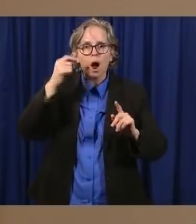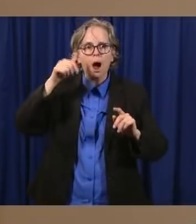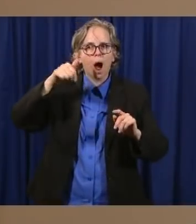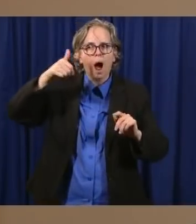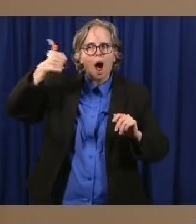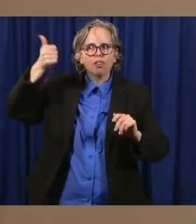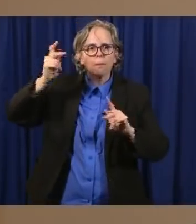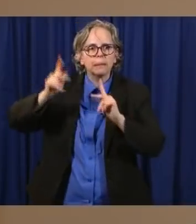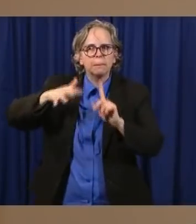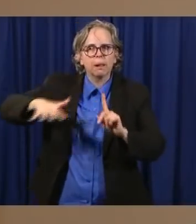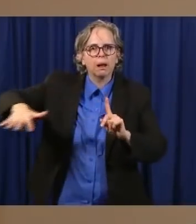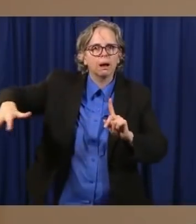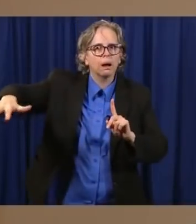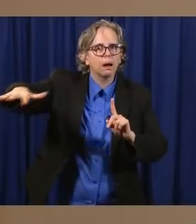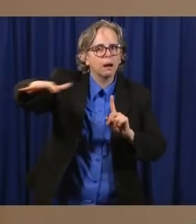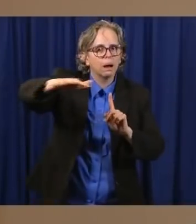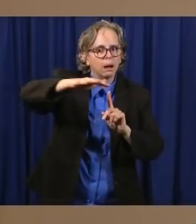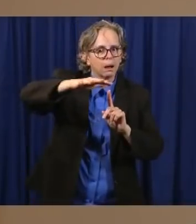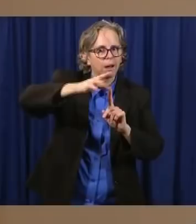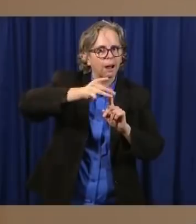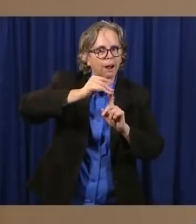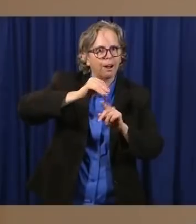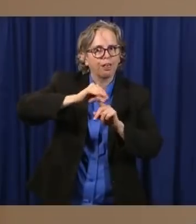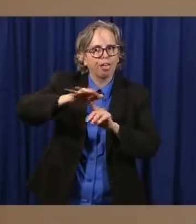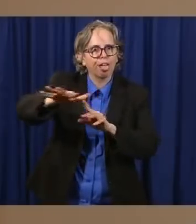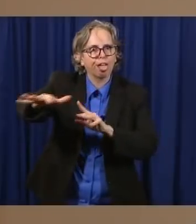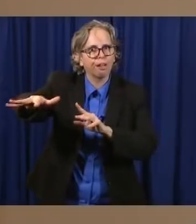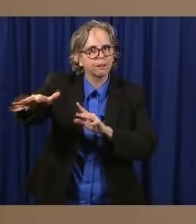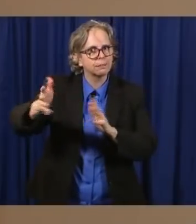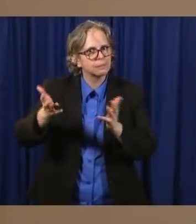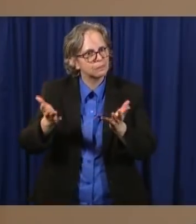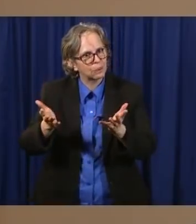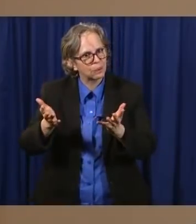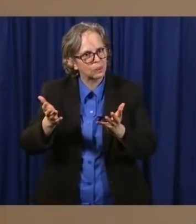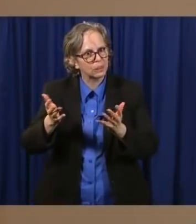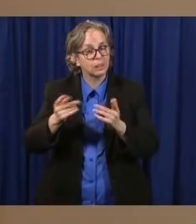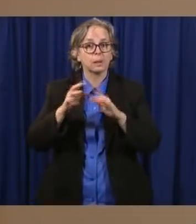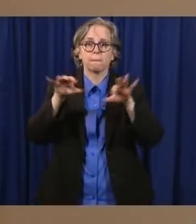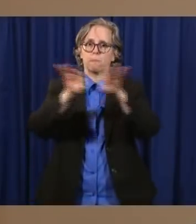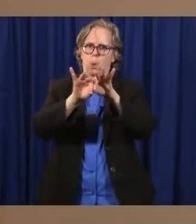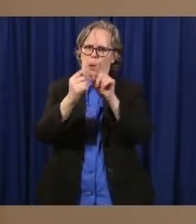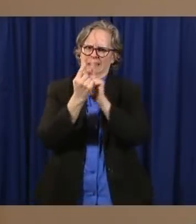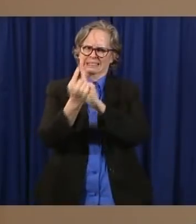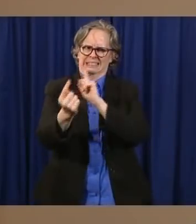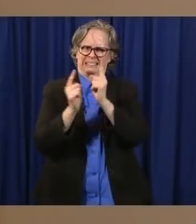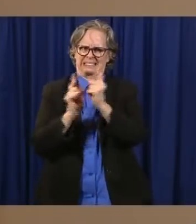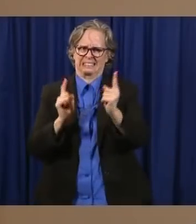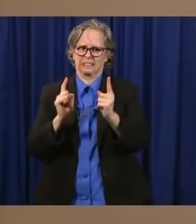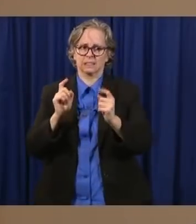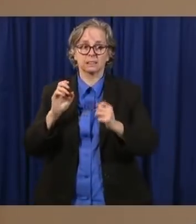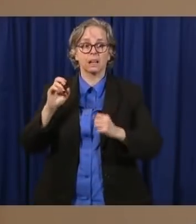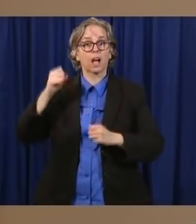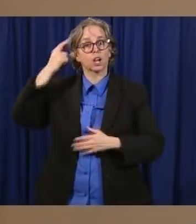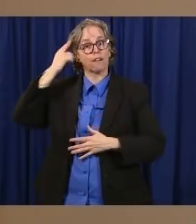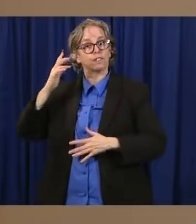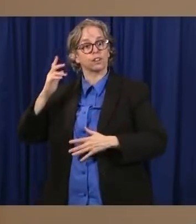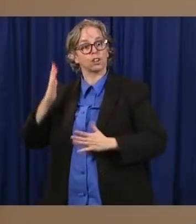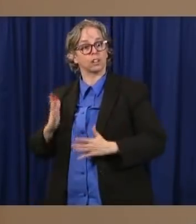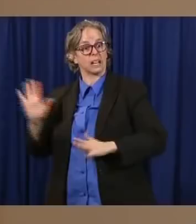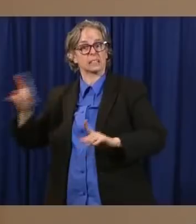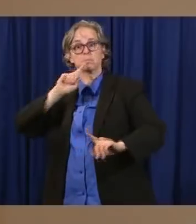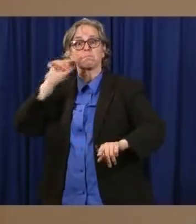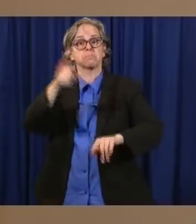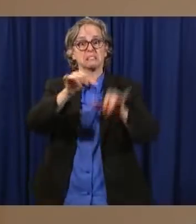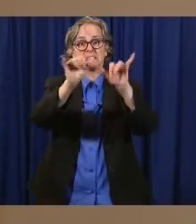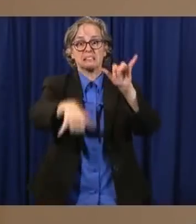and the social distancing and Governor DeWine's order to stay at home and the quarantining, we're starting to see